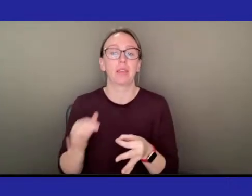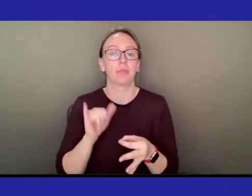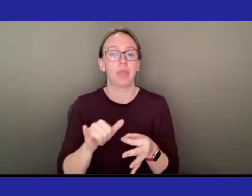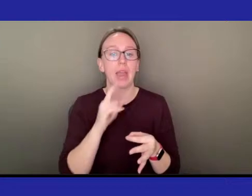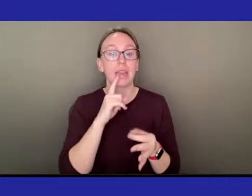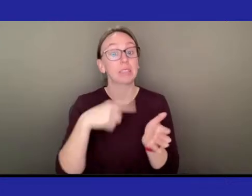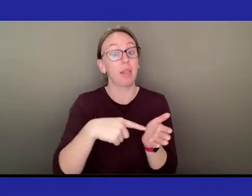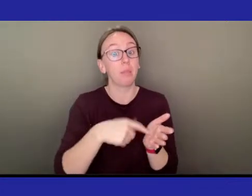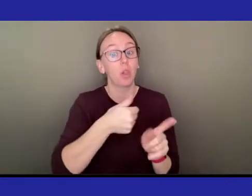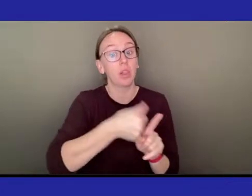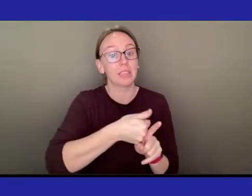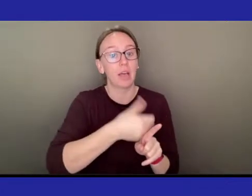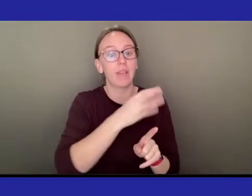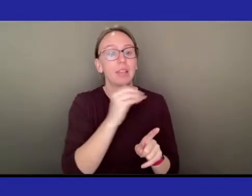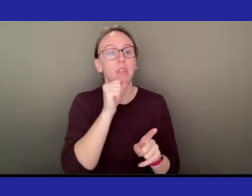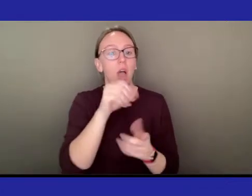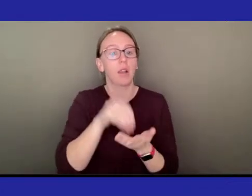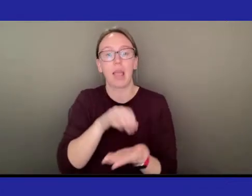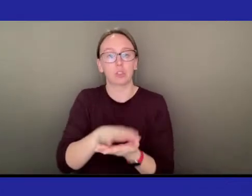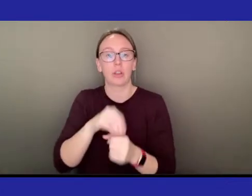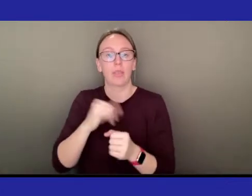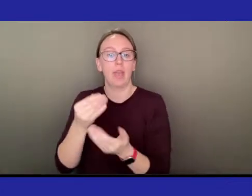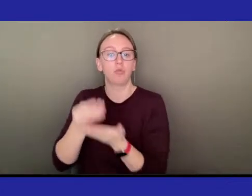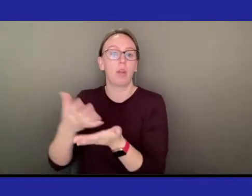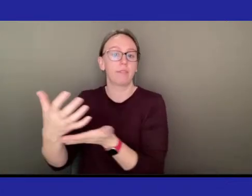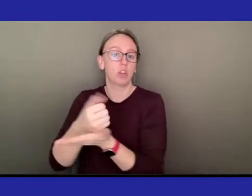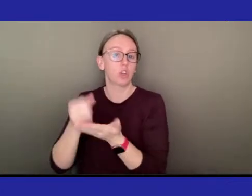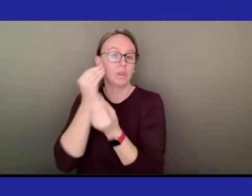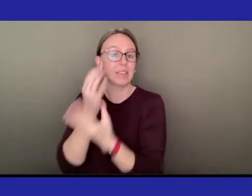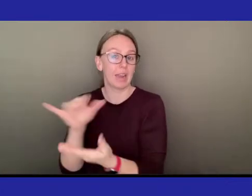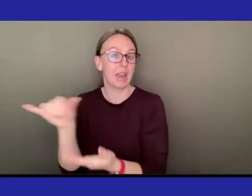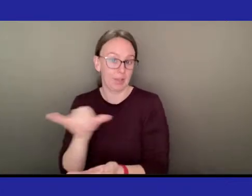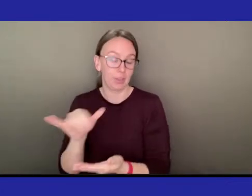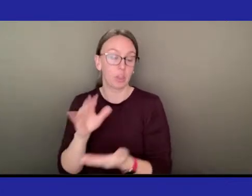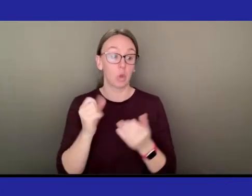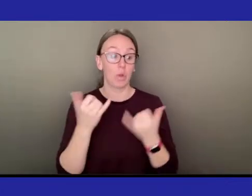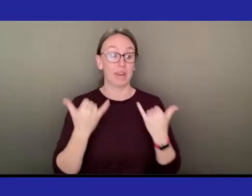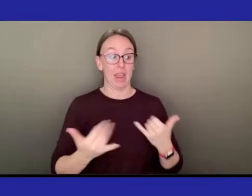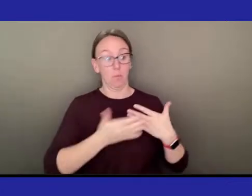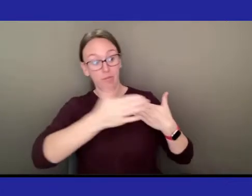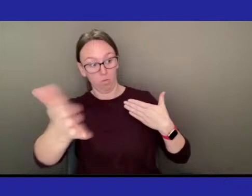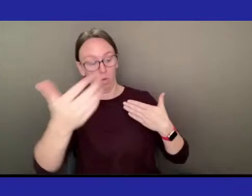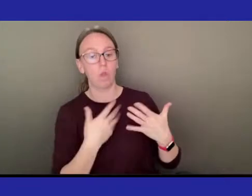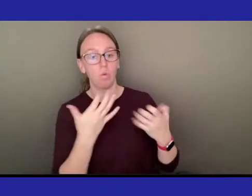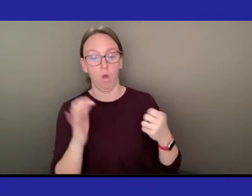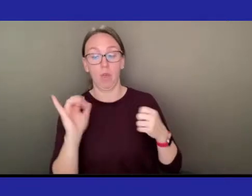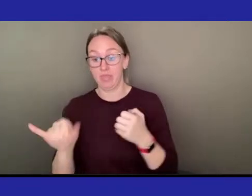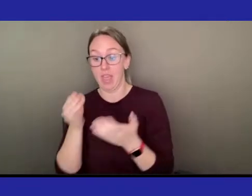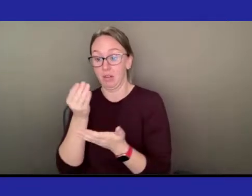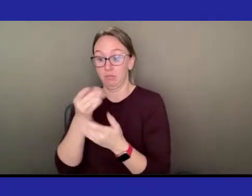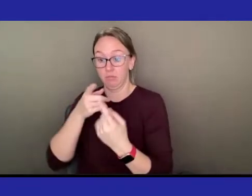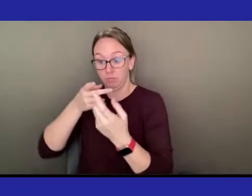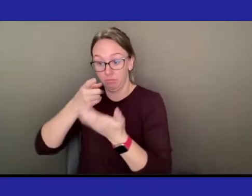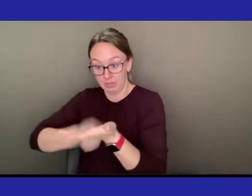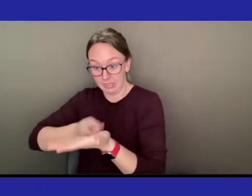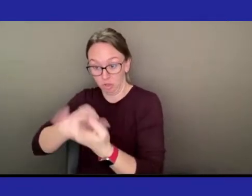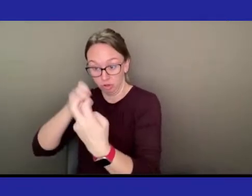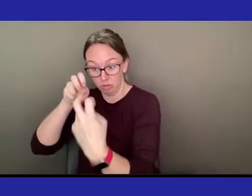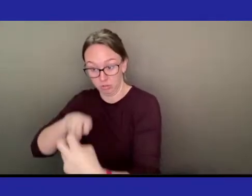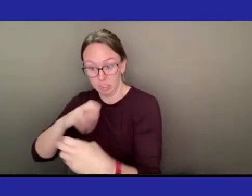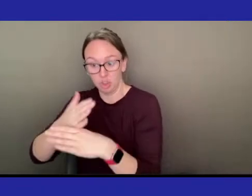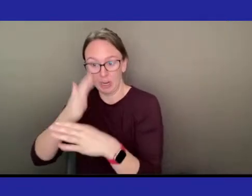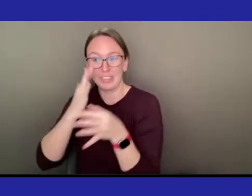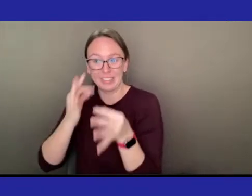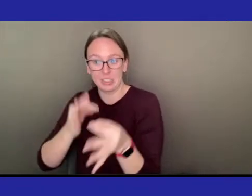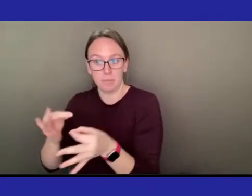presented here today. So that's something moving forward. We want to actually link that to the CT order to see if we can capture shared decision-making for all